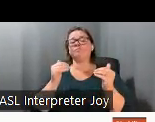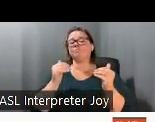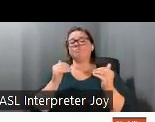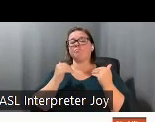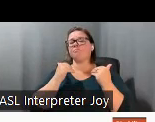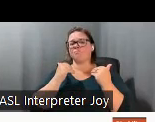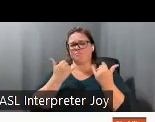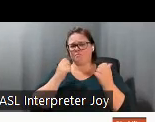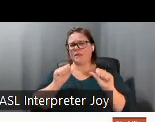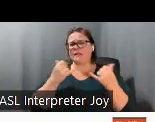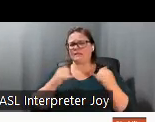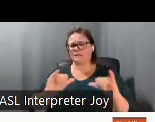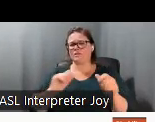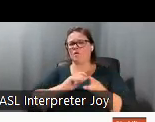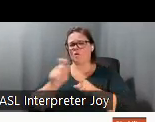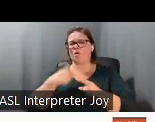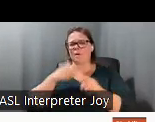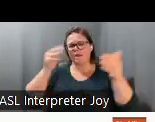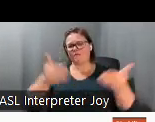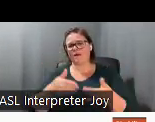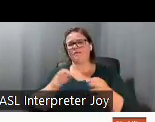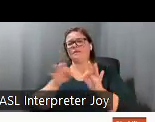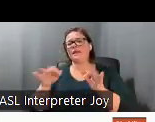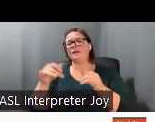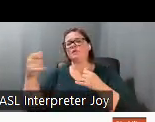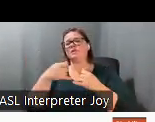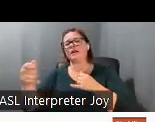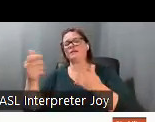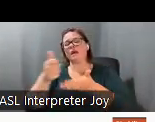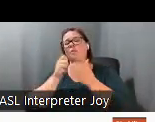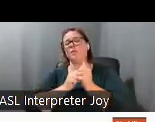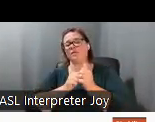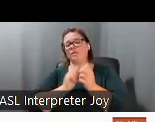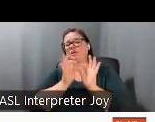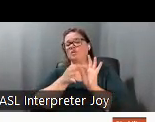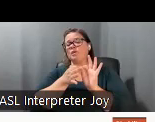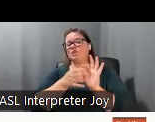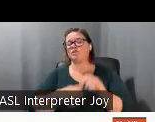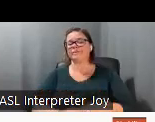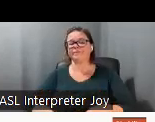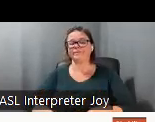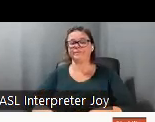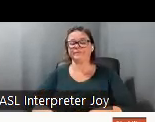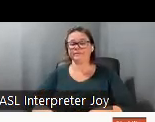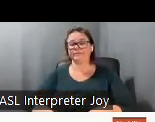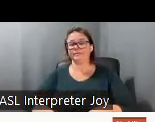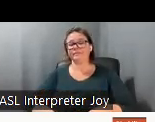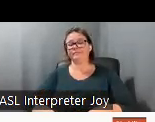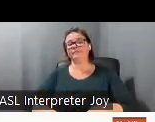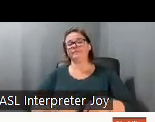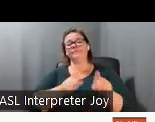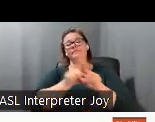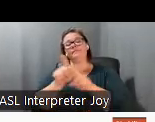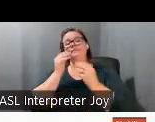hesitate to call us. We invite the language line to help us with interpretation. There's also information on